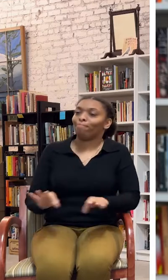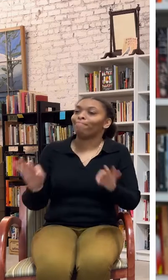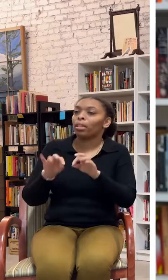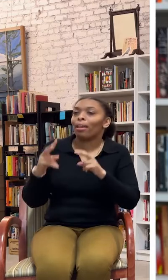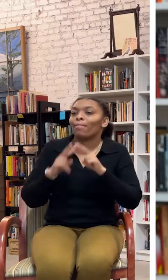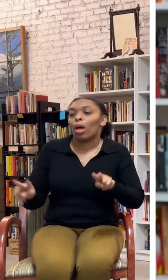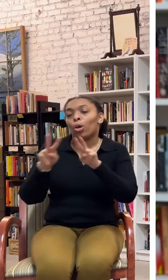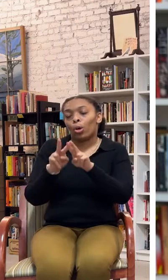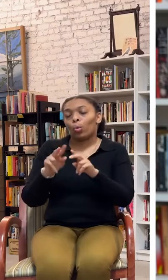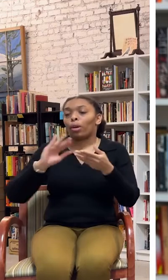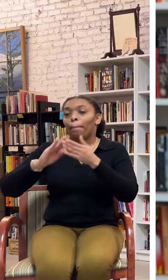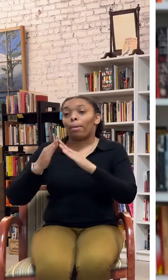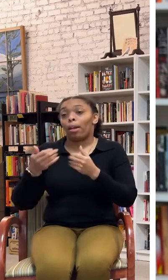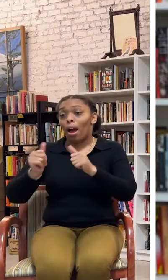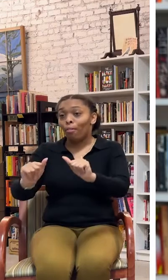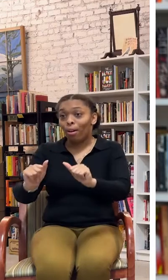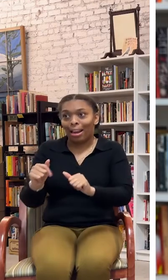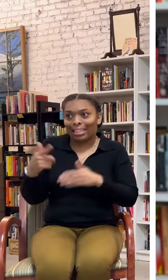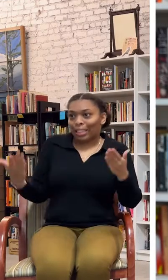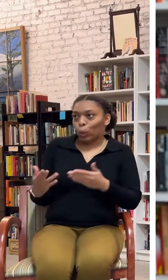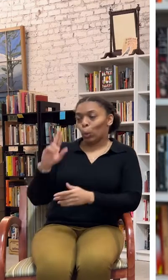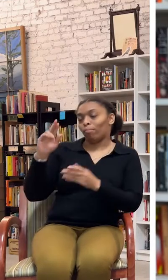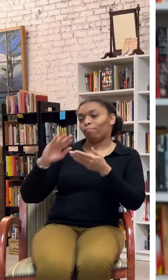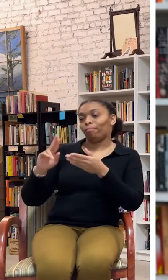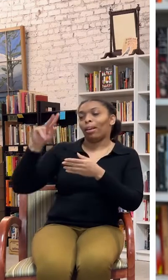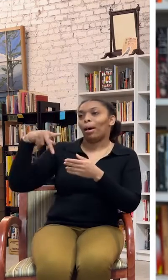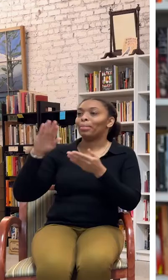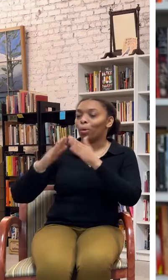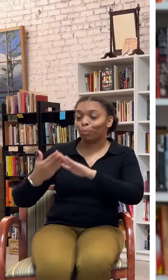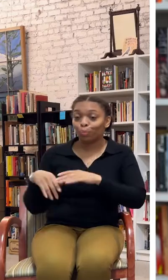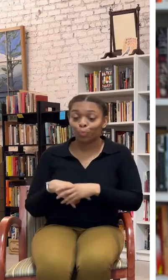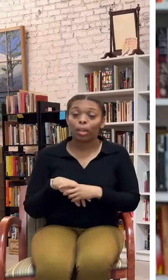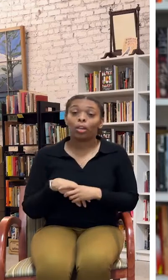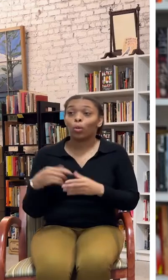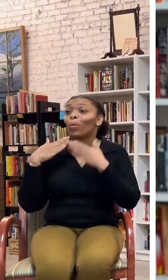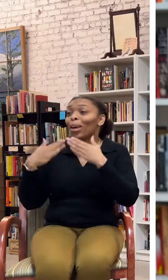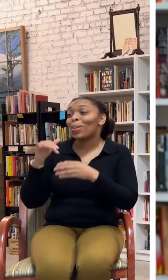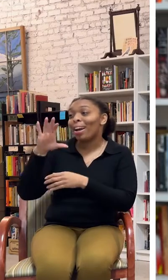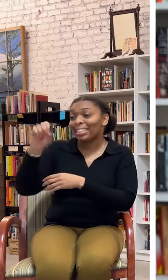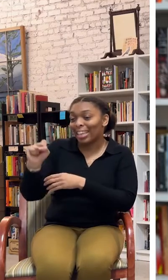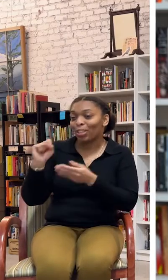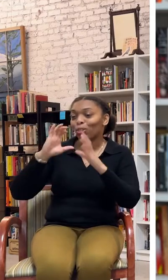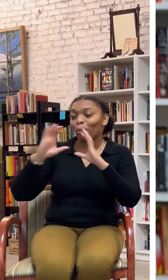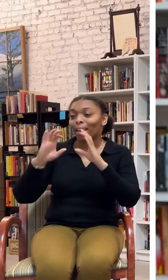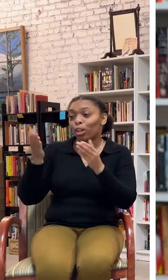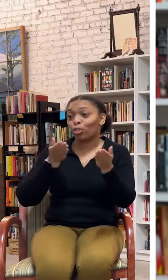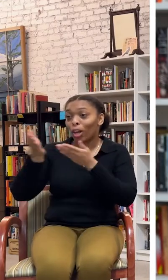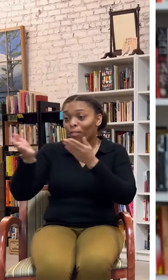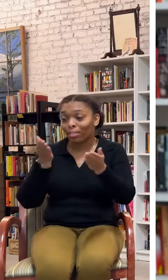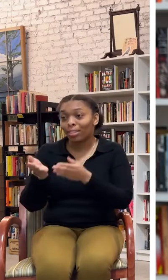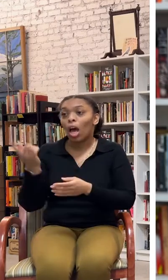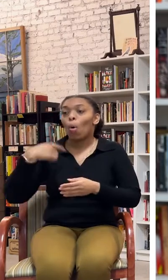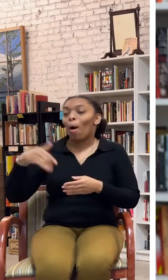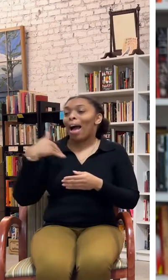So I really appreciate this space. And we get to have it uptown. Yay. Thank you to ICS Communication Services. So as you notice, we're going to